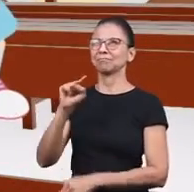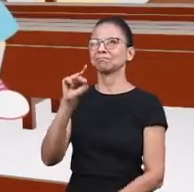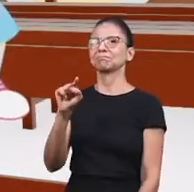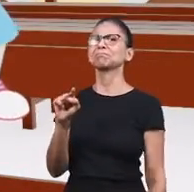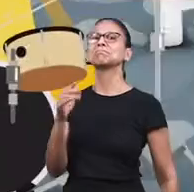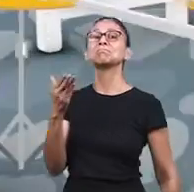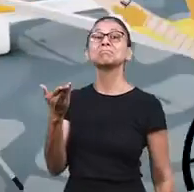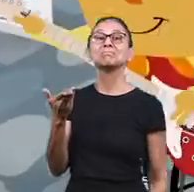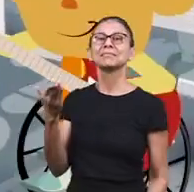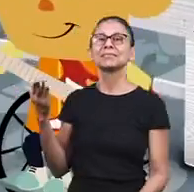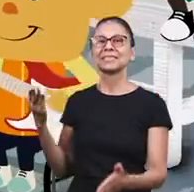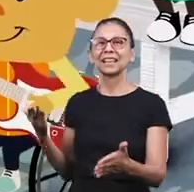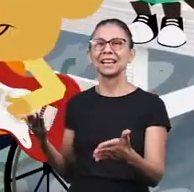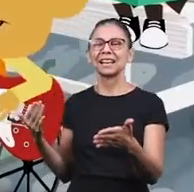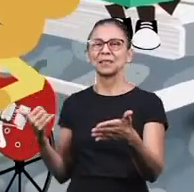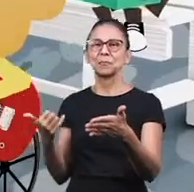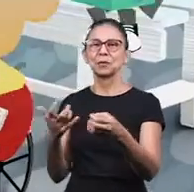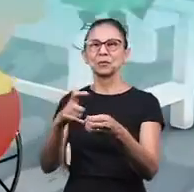Faithfully